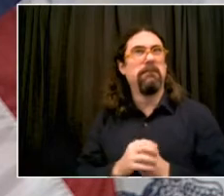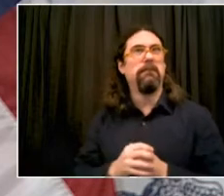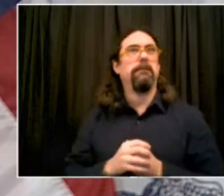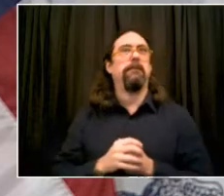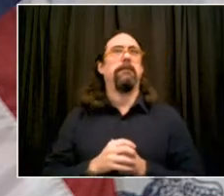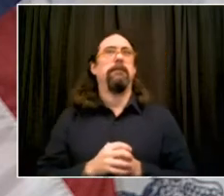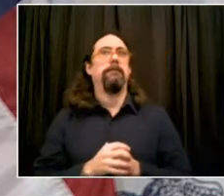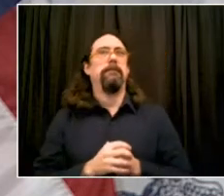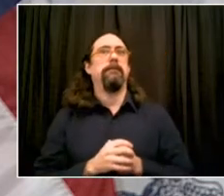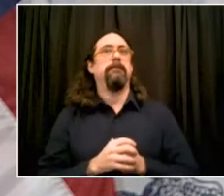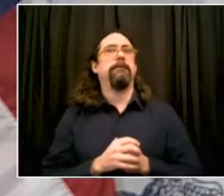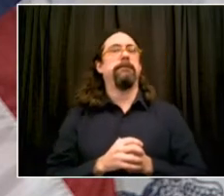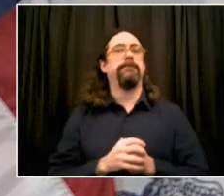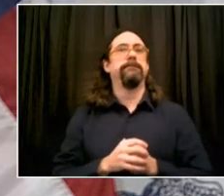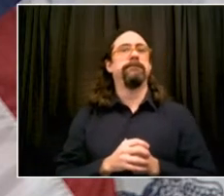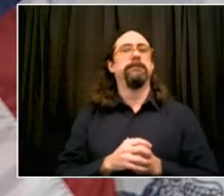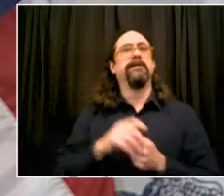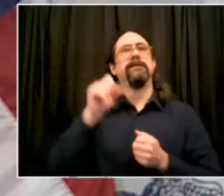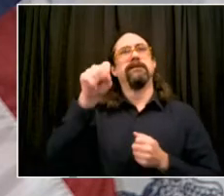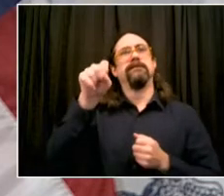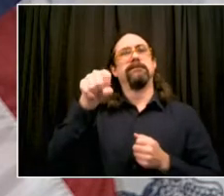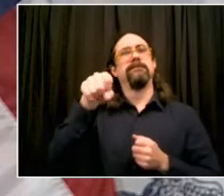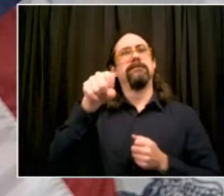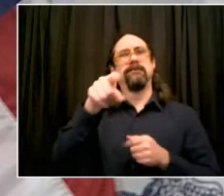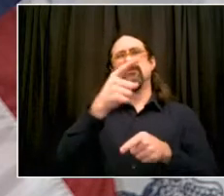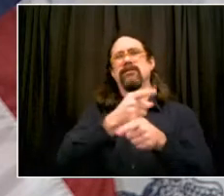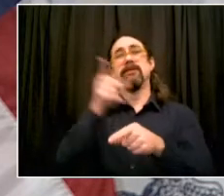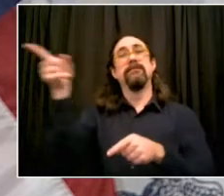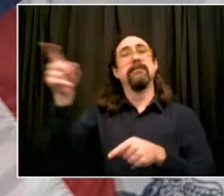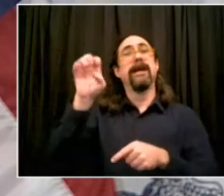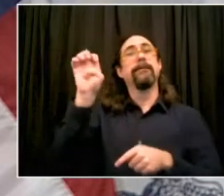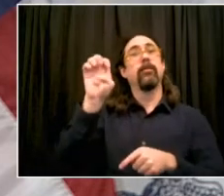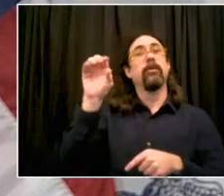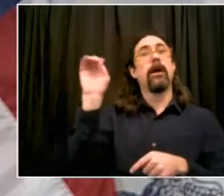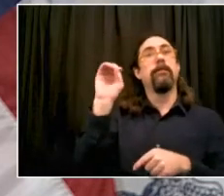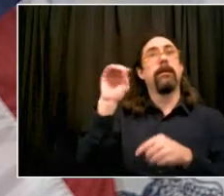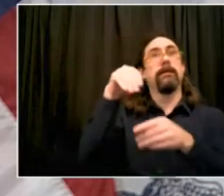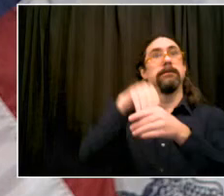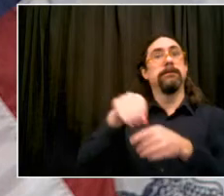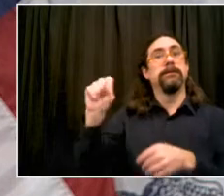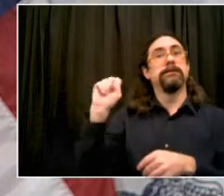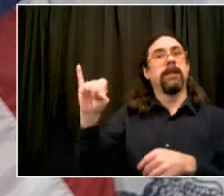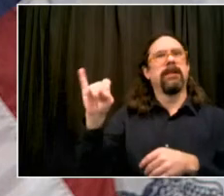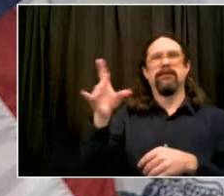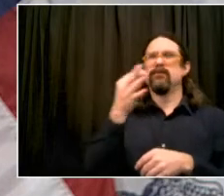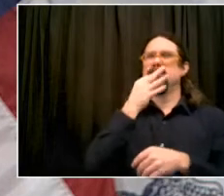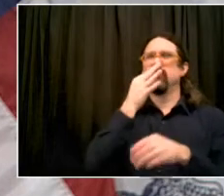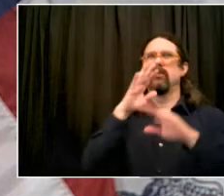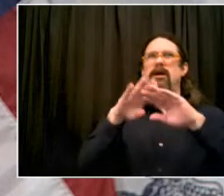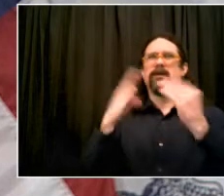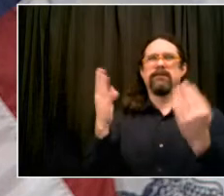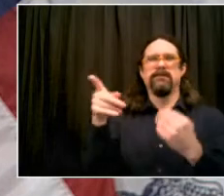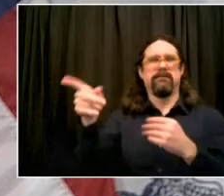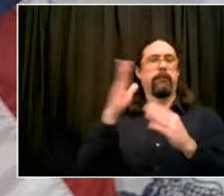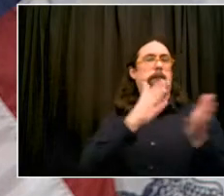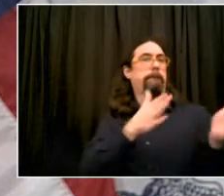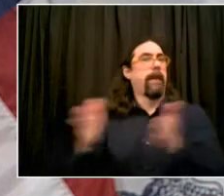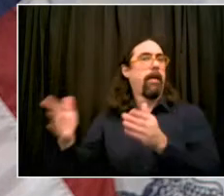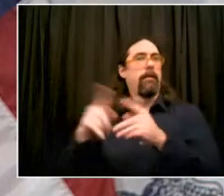Staten Island need it. And we'll have an announcement on that very soon. Everyone, look, as we conclude